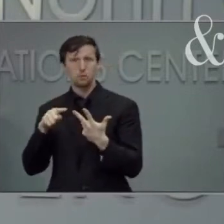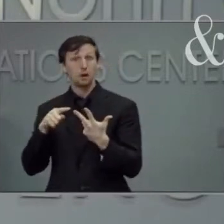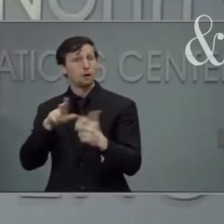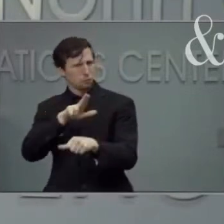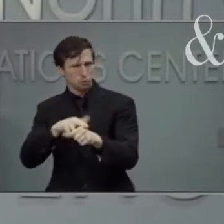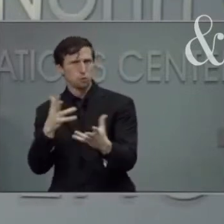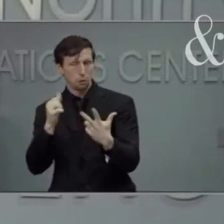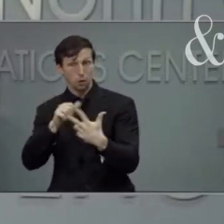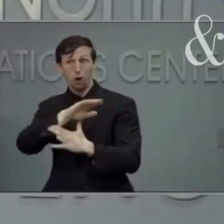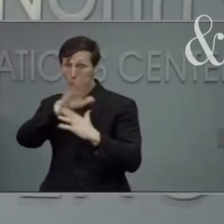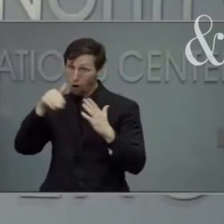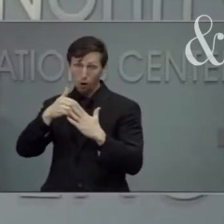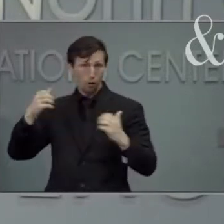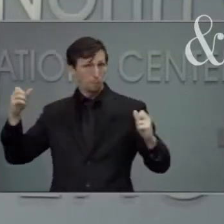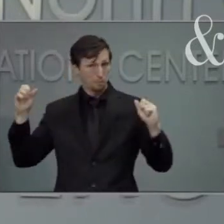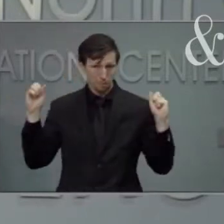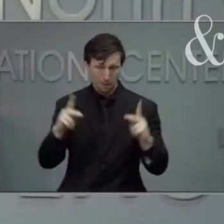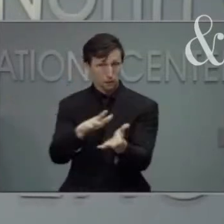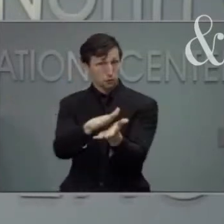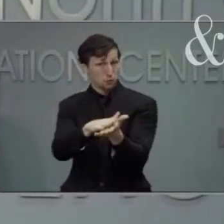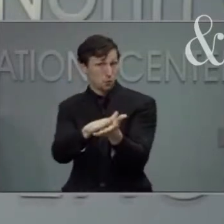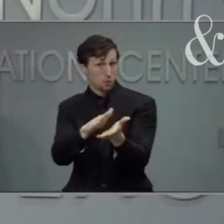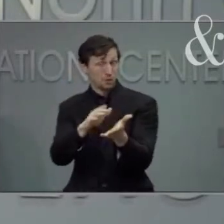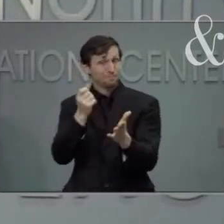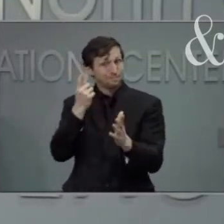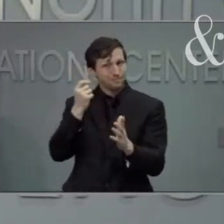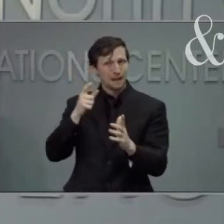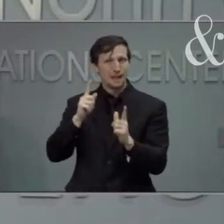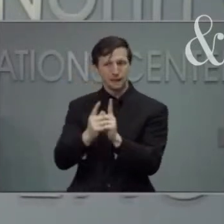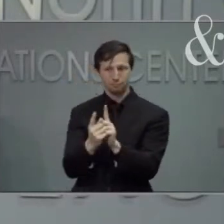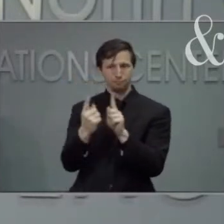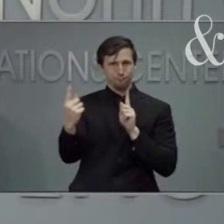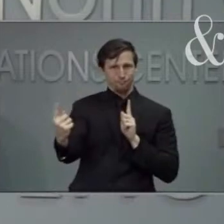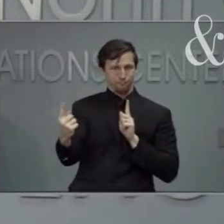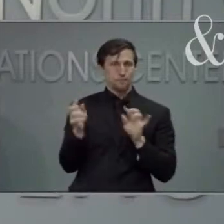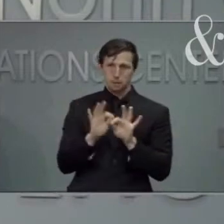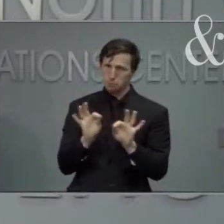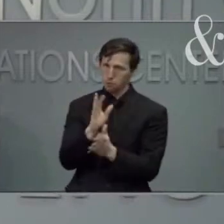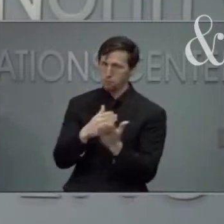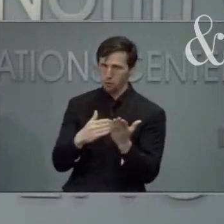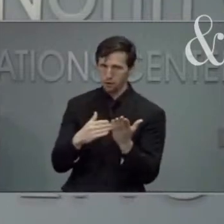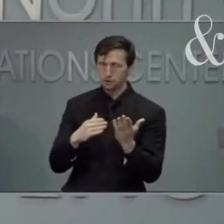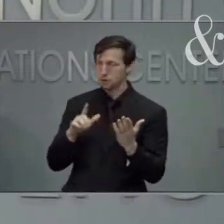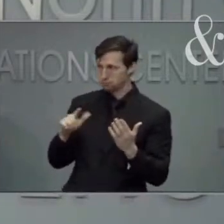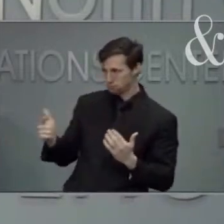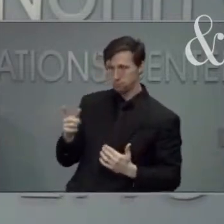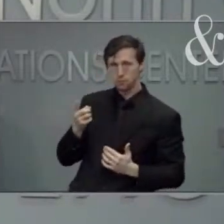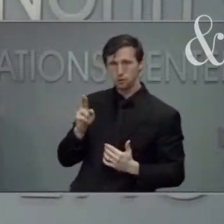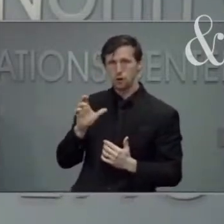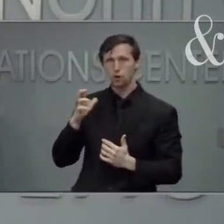too, but that social distancing is an important part of that. Dr. Cohen, would you want to speak to that?